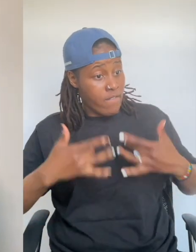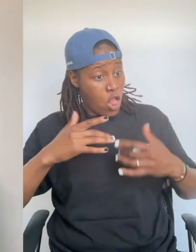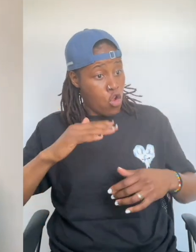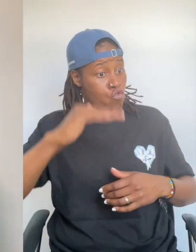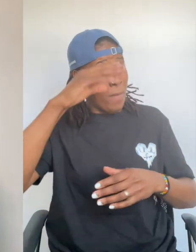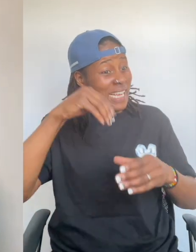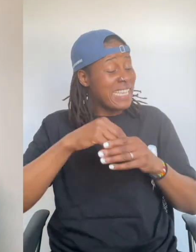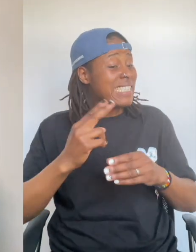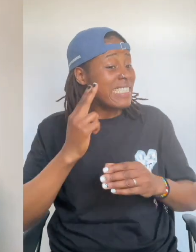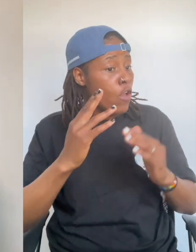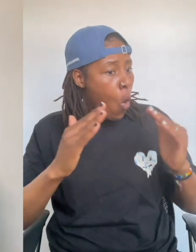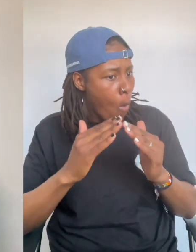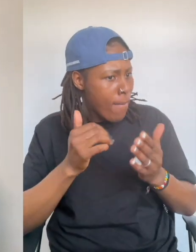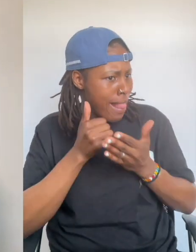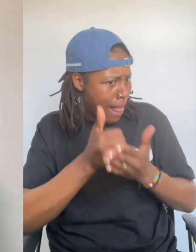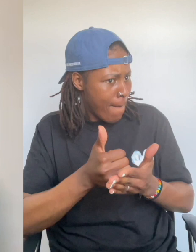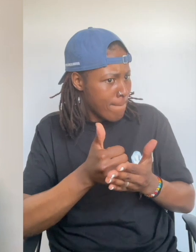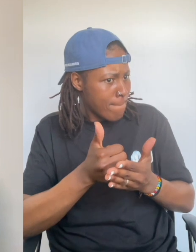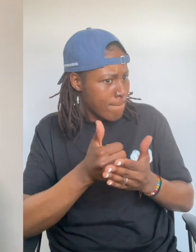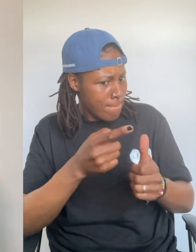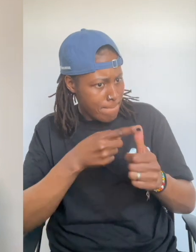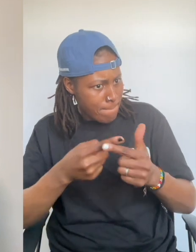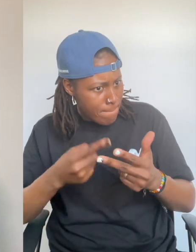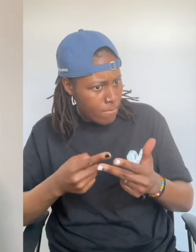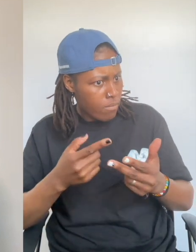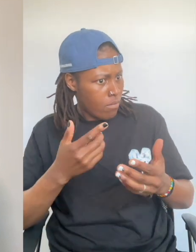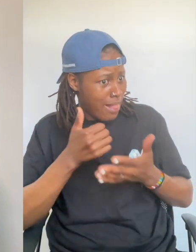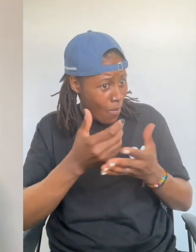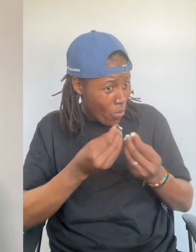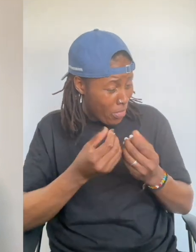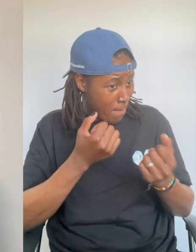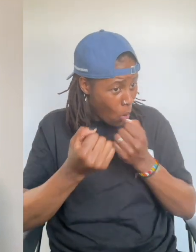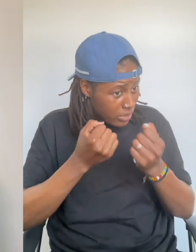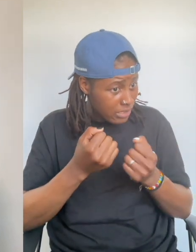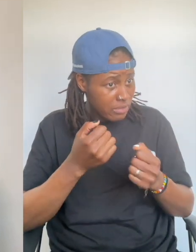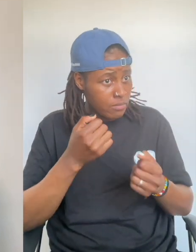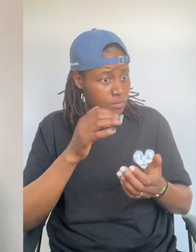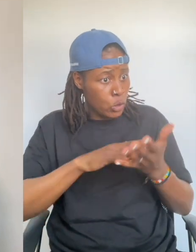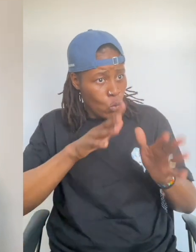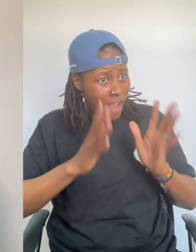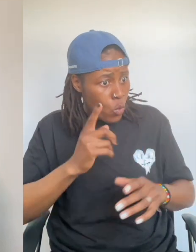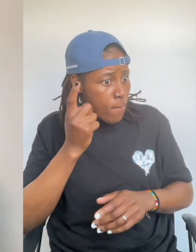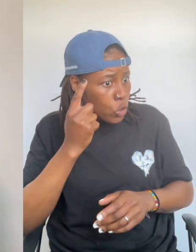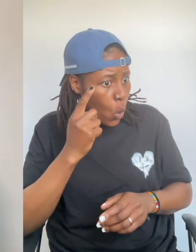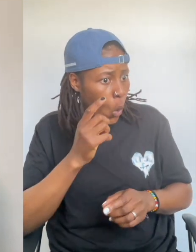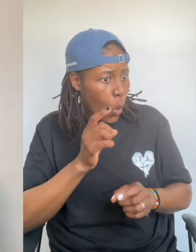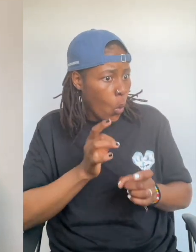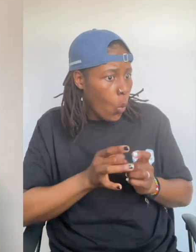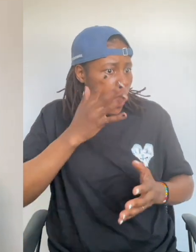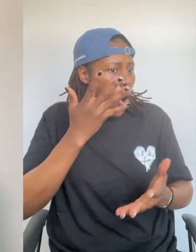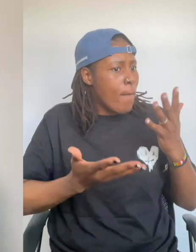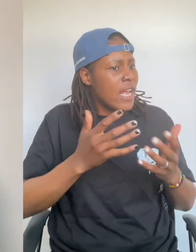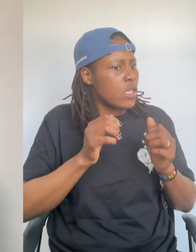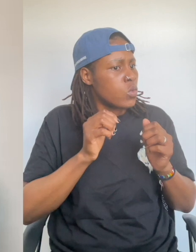deaf household has helped you in any aspect for your boxing? Did it make you mature a lot sooner than other kids, for example?